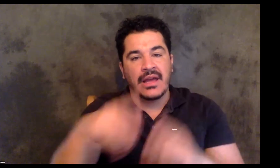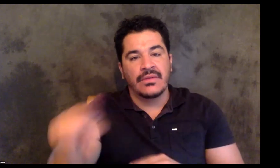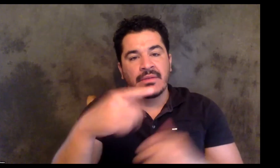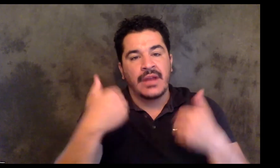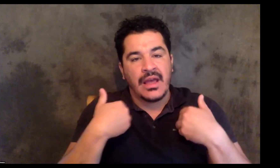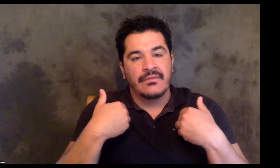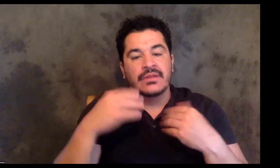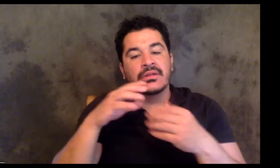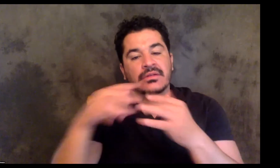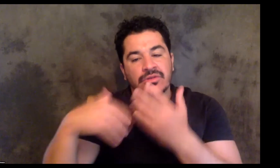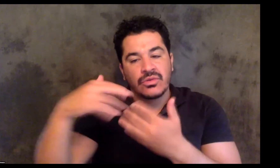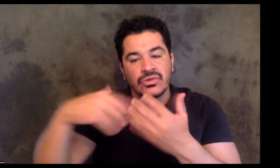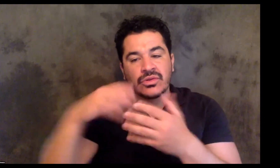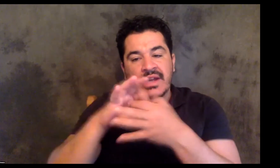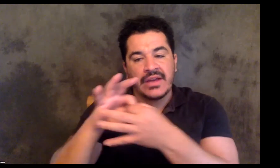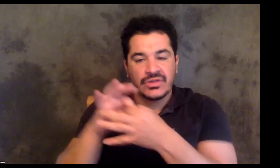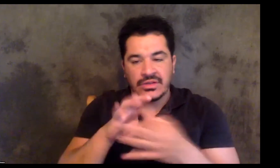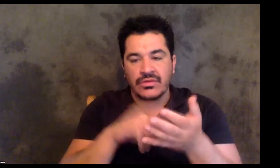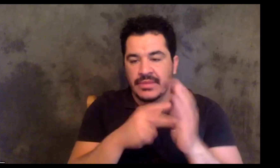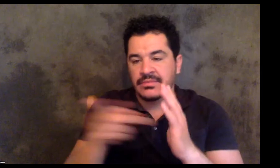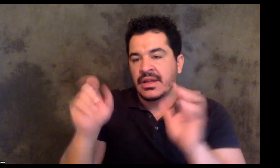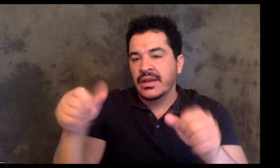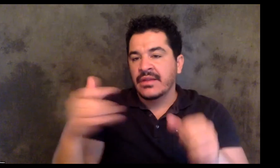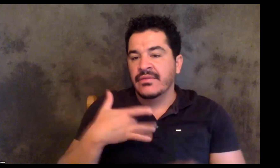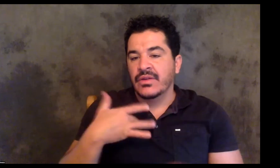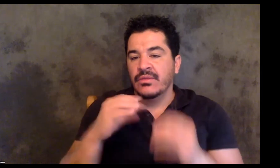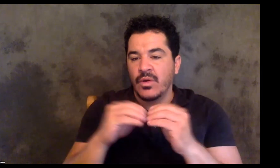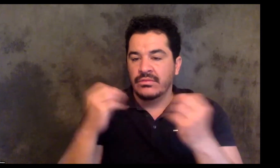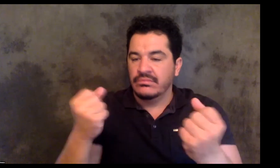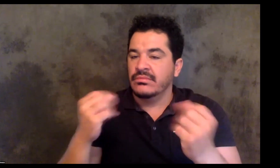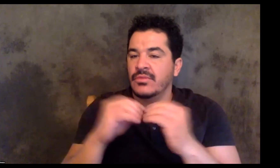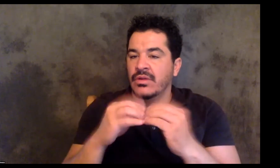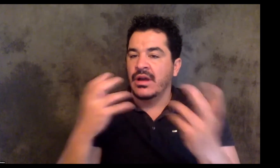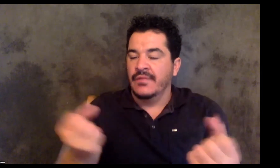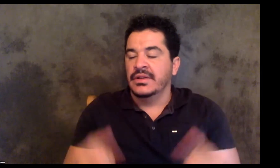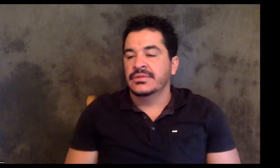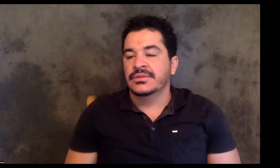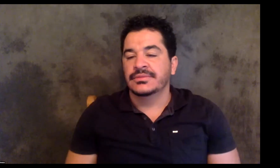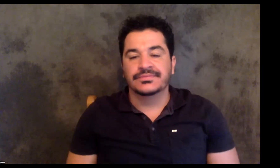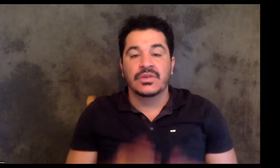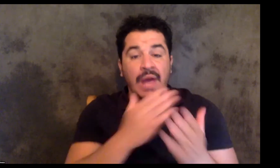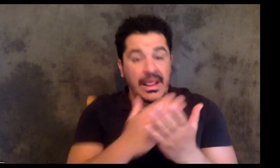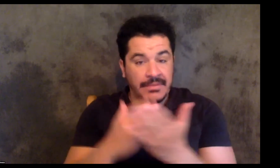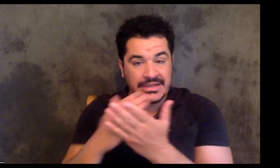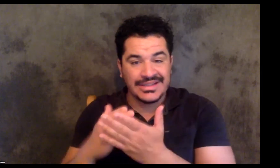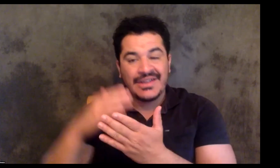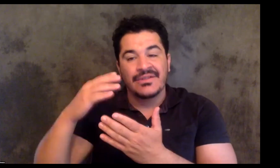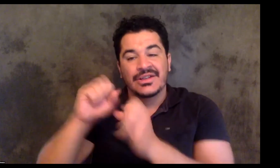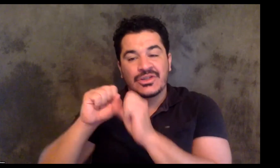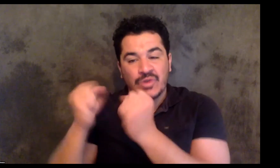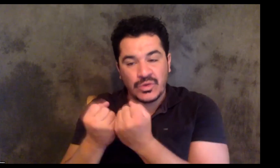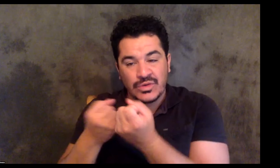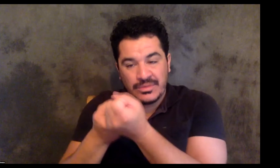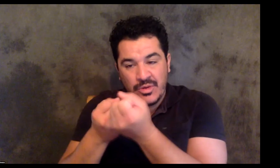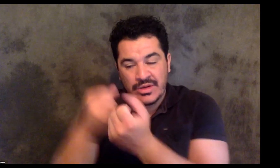confident. So an element of social support was offered, but the psychological component,